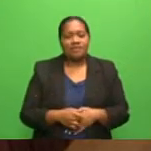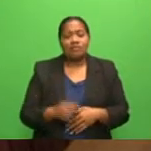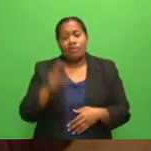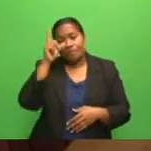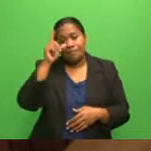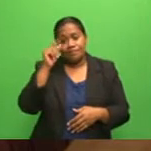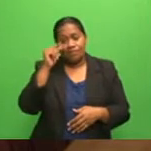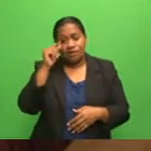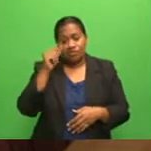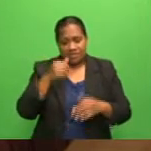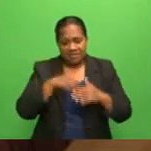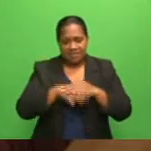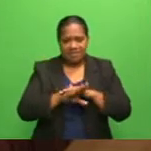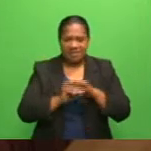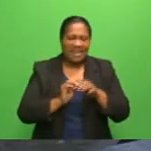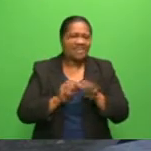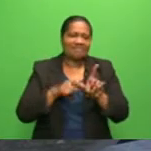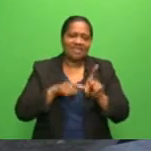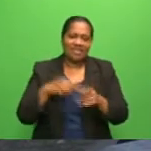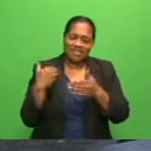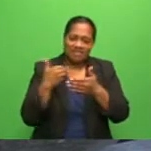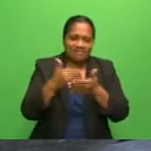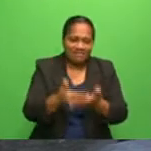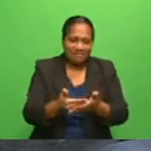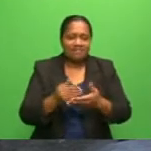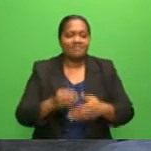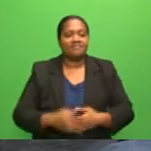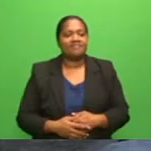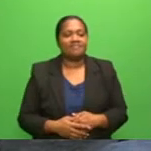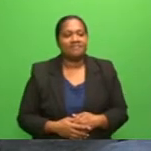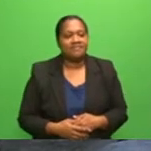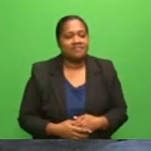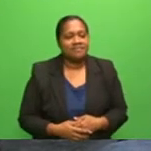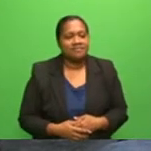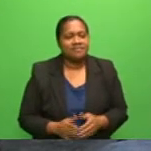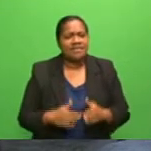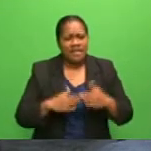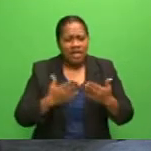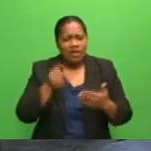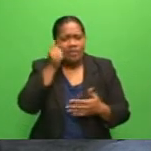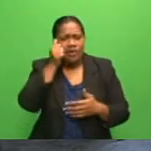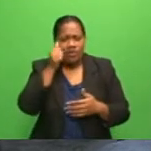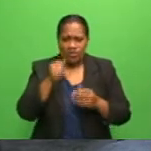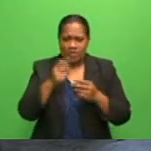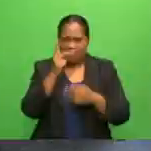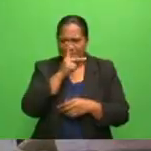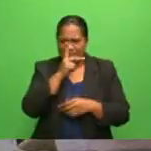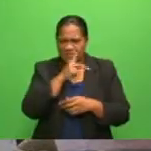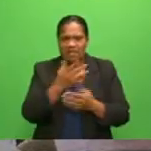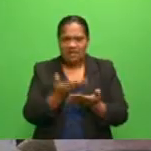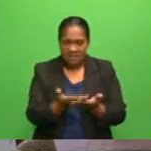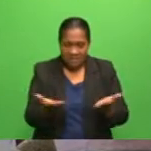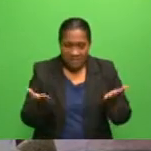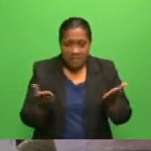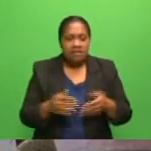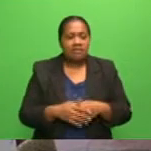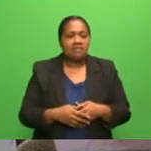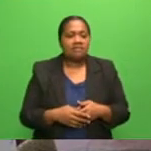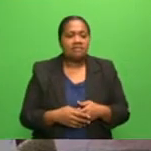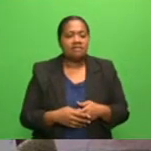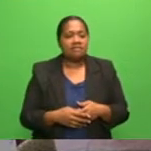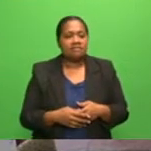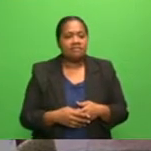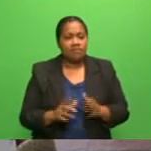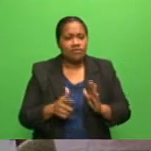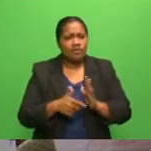the years. We have become known to the public, and at one time we